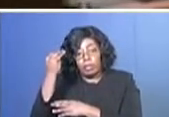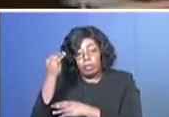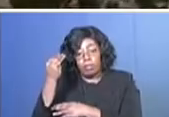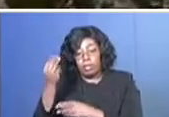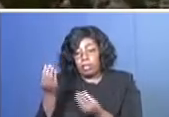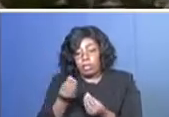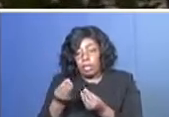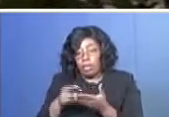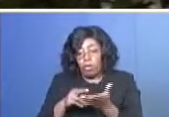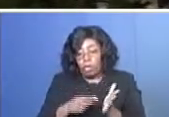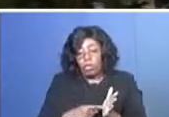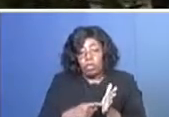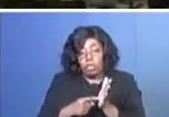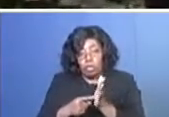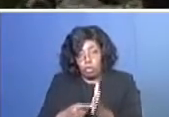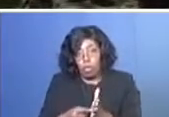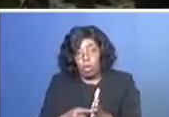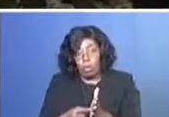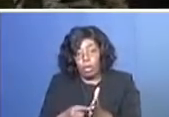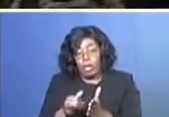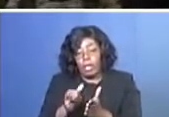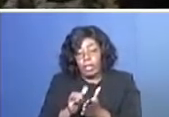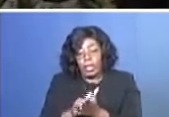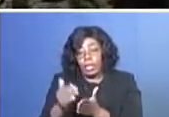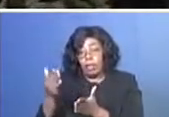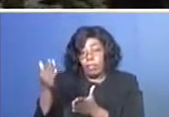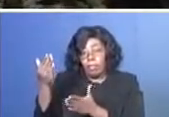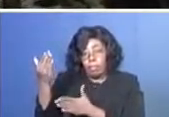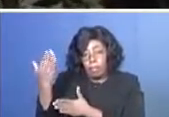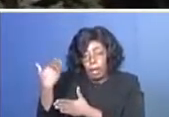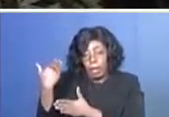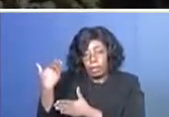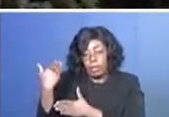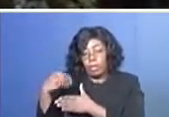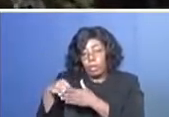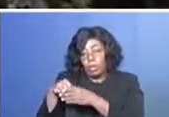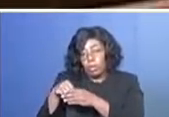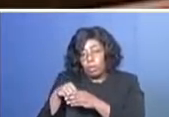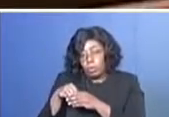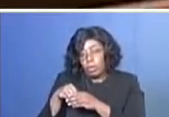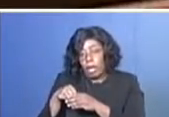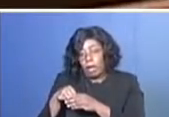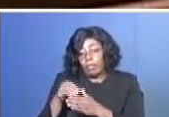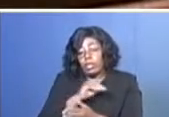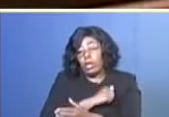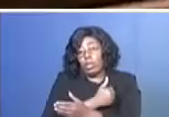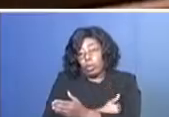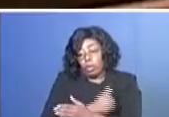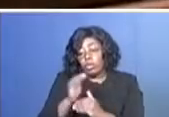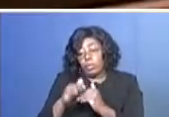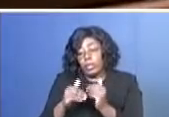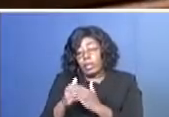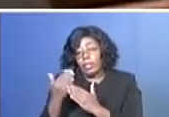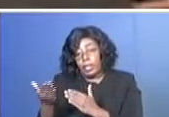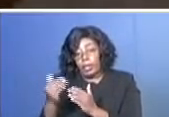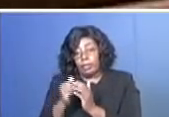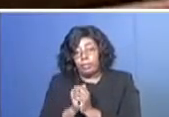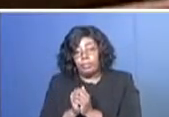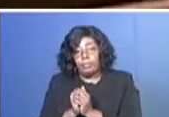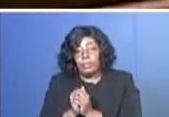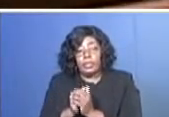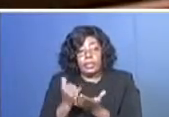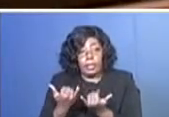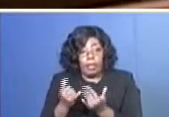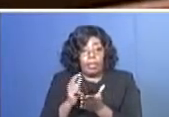no record to show the power provider had permission to build there. So in exchange of that